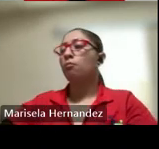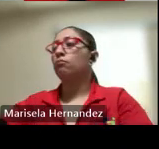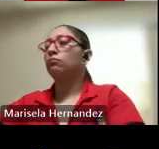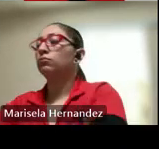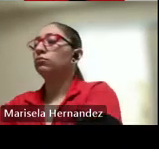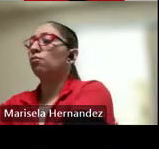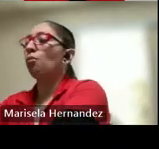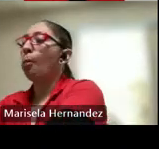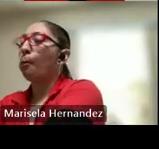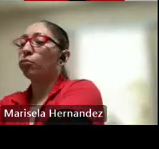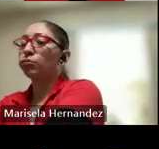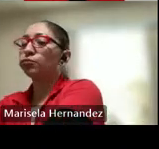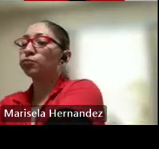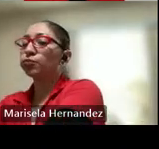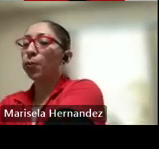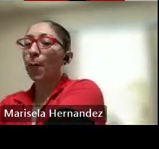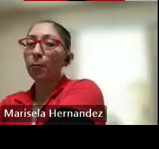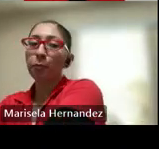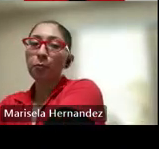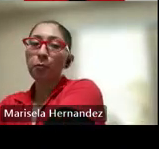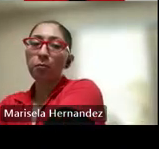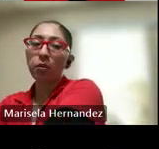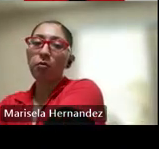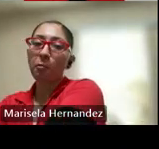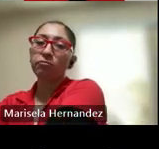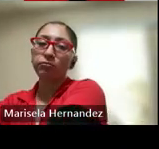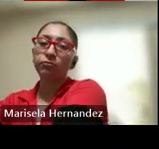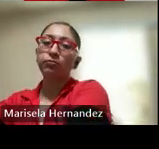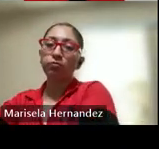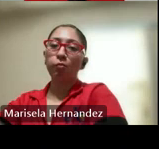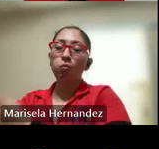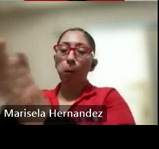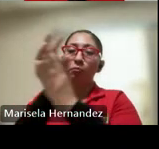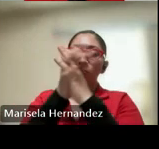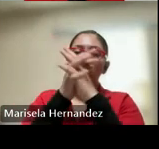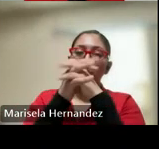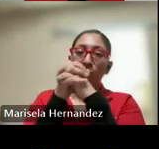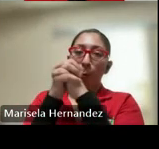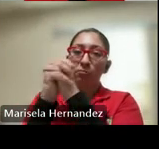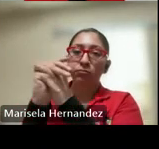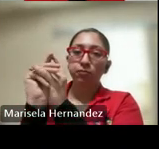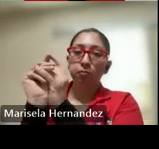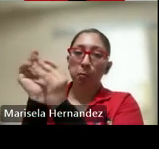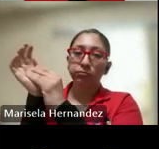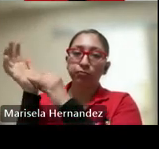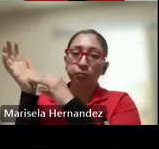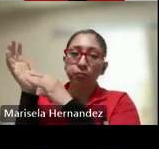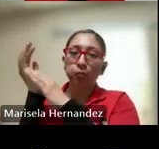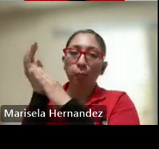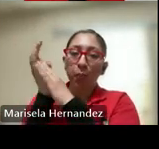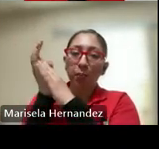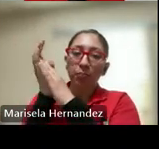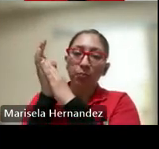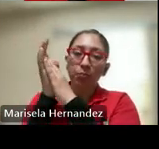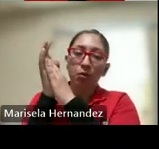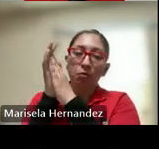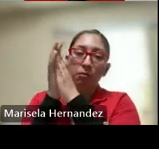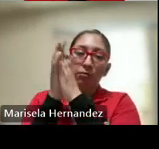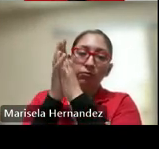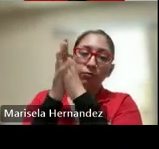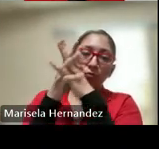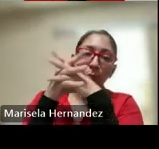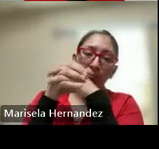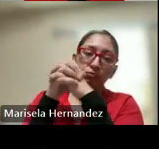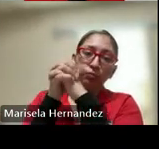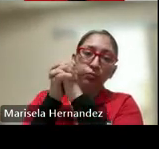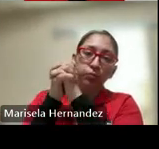that from folks on the ground as well, because we do put some thought into how we can expand the policy priorities